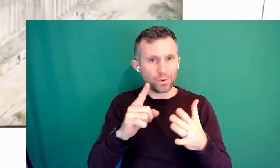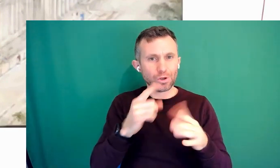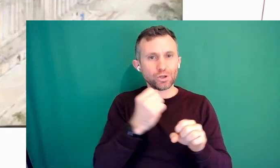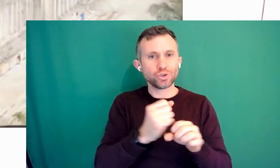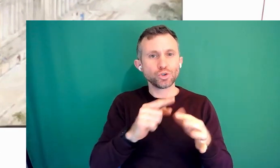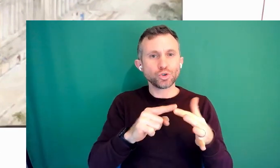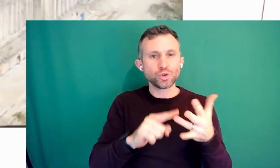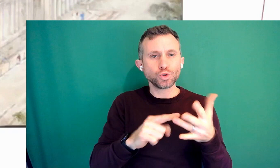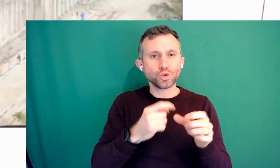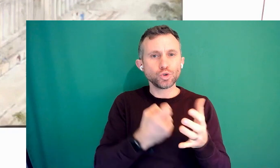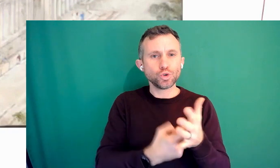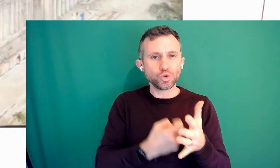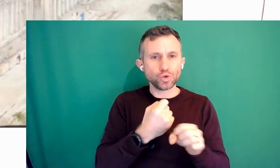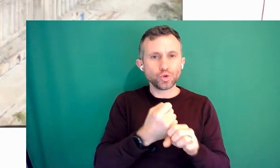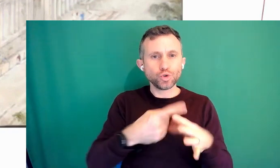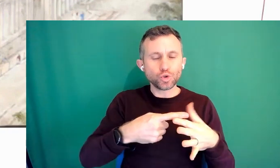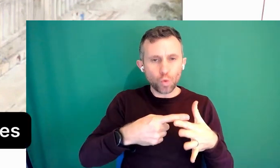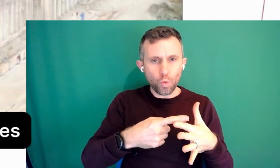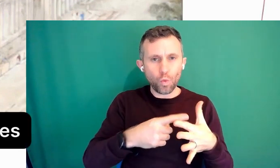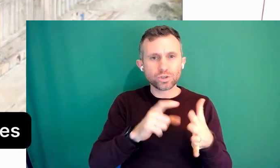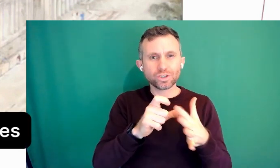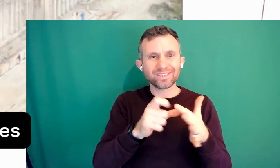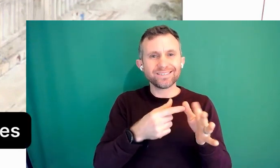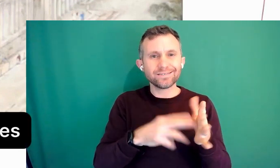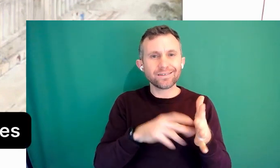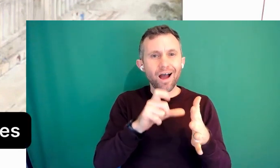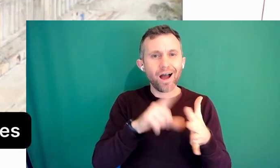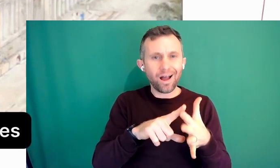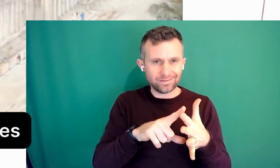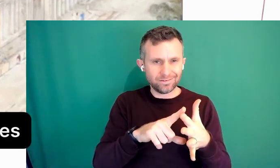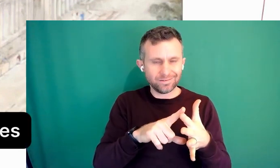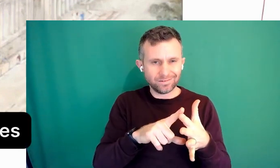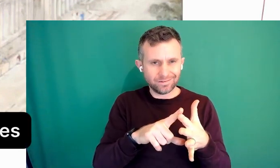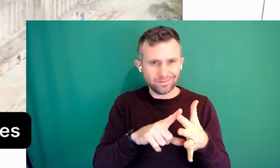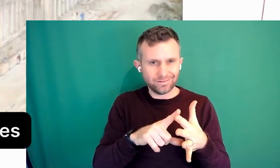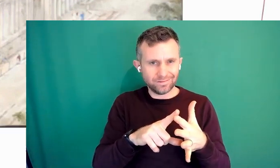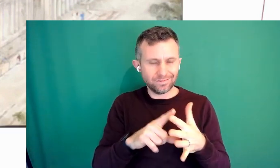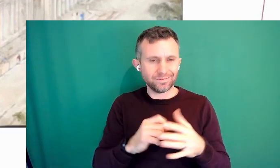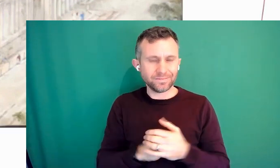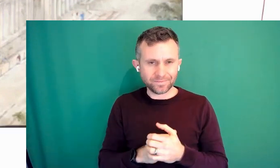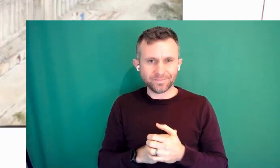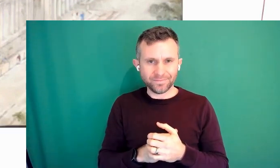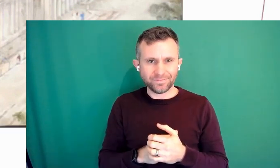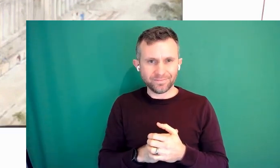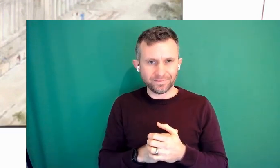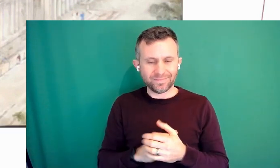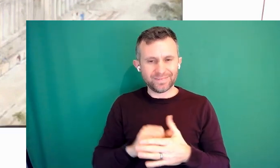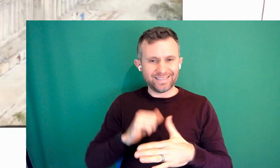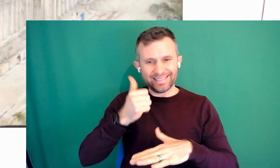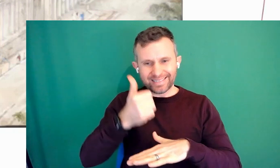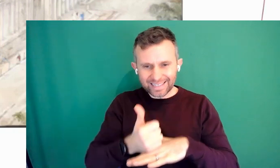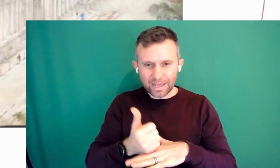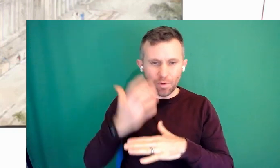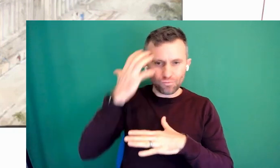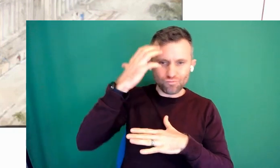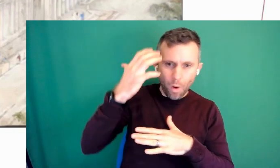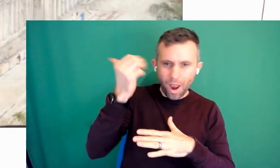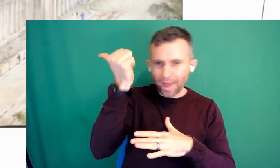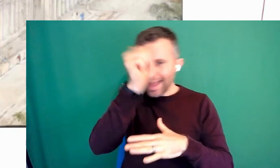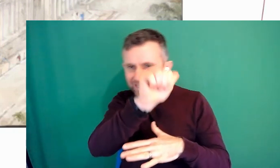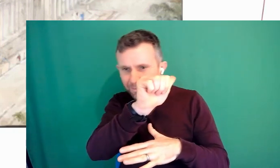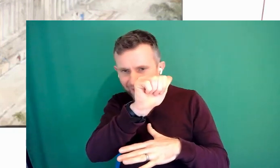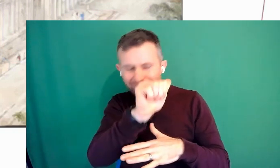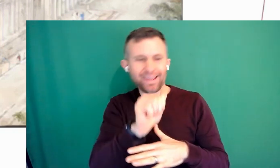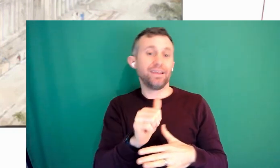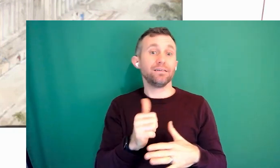but you can make out an extravagant bridge crossing a wide river full of boats and barges. In the background, you can faintly make out another bridge